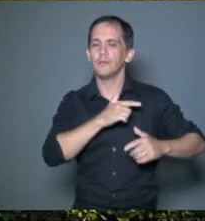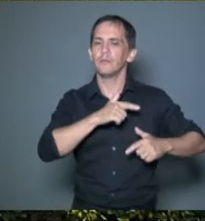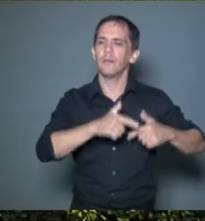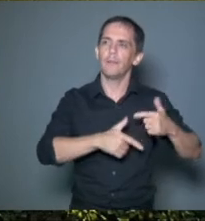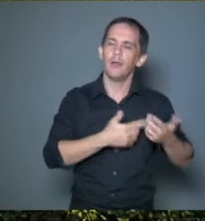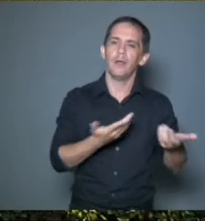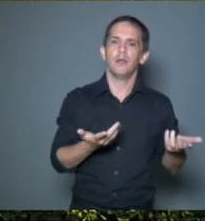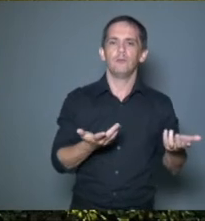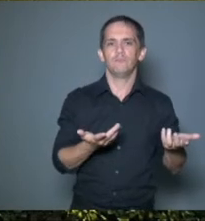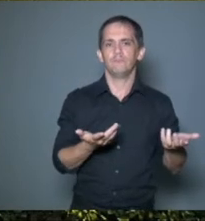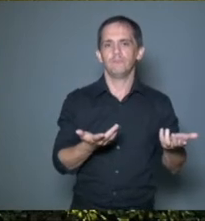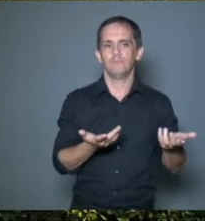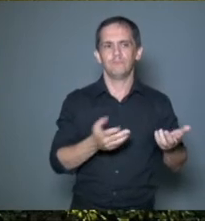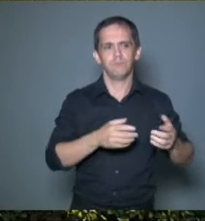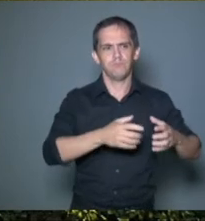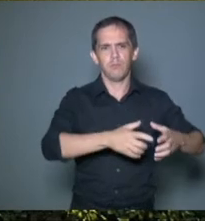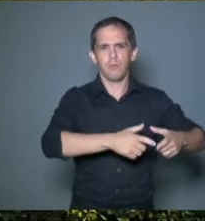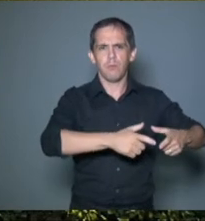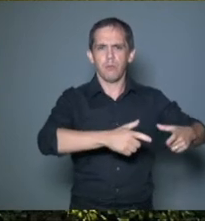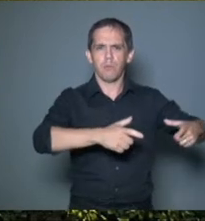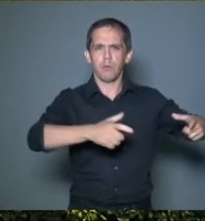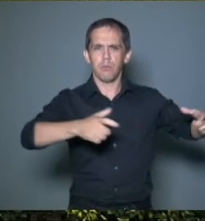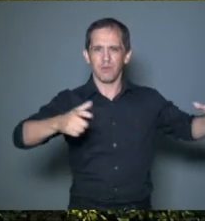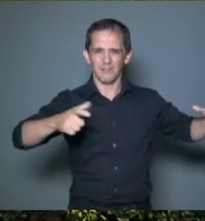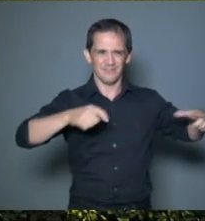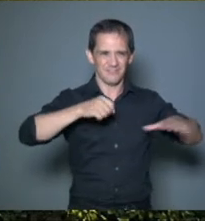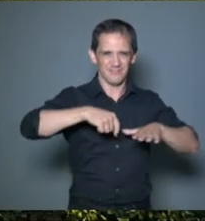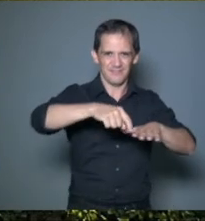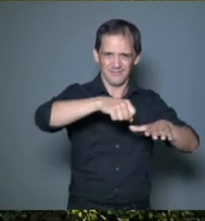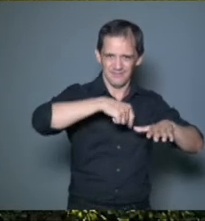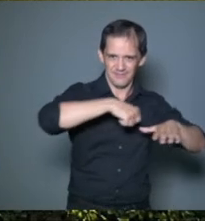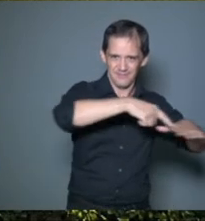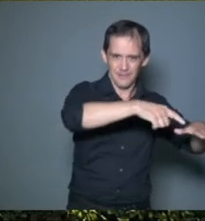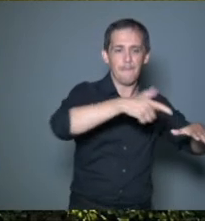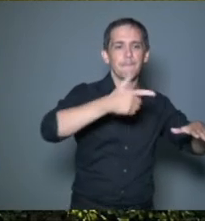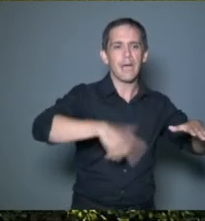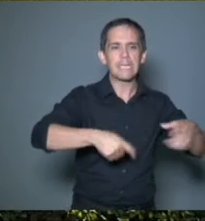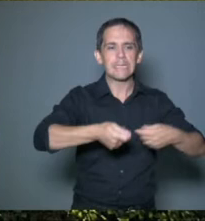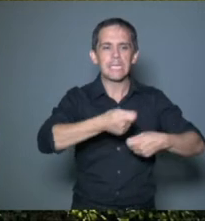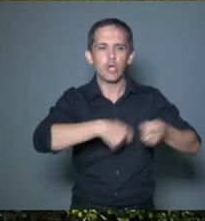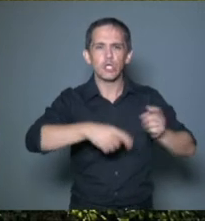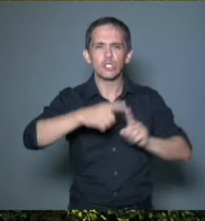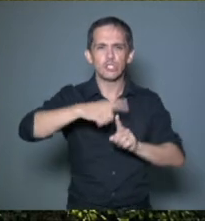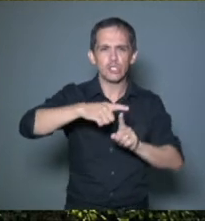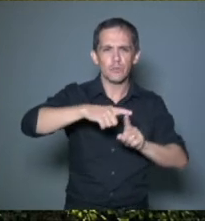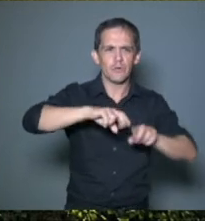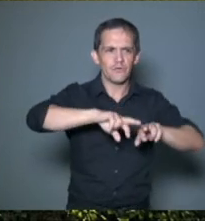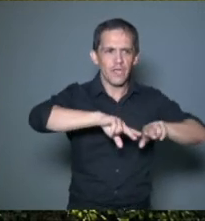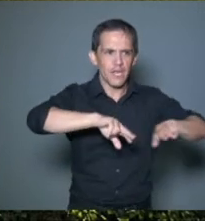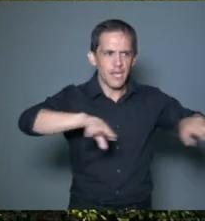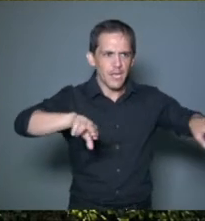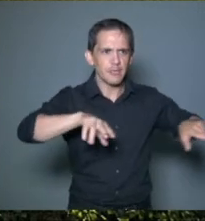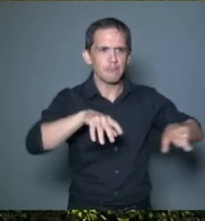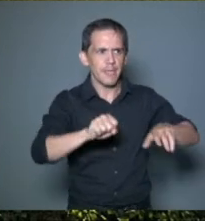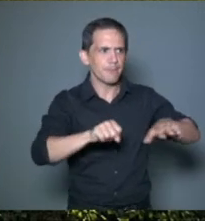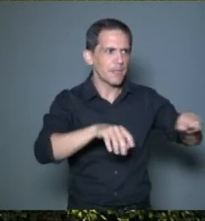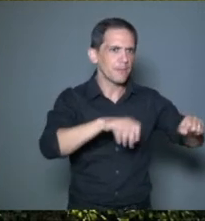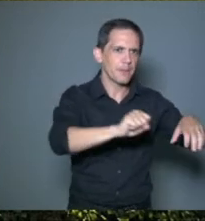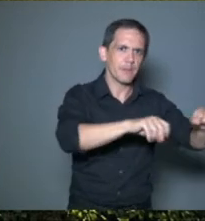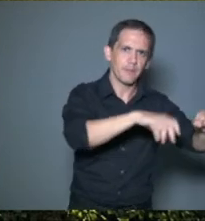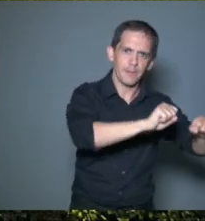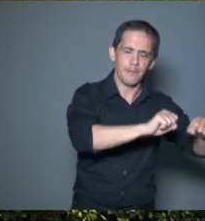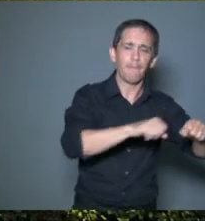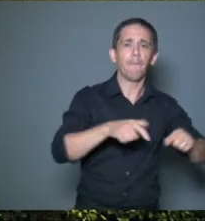to evolve our operations, both in terms of growth in planted area, the diversification of